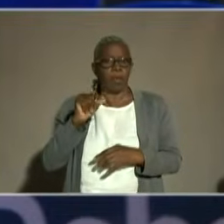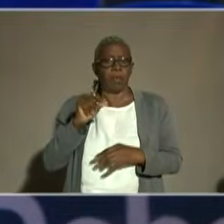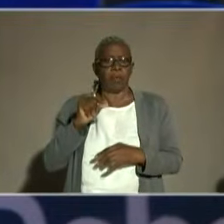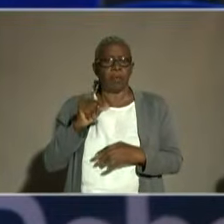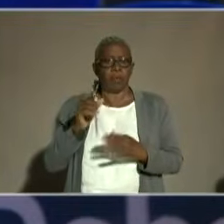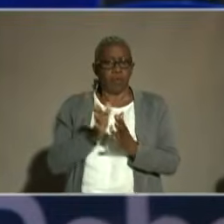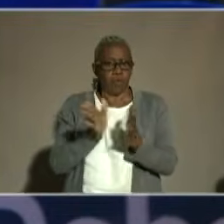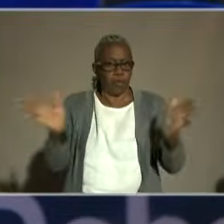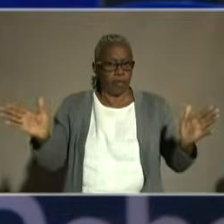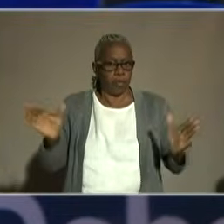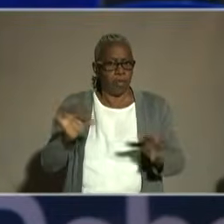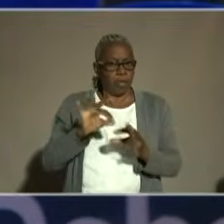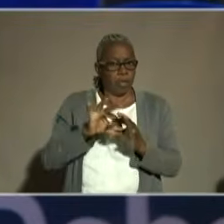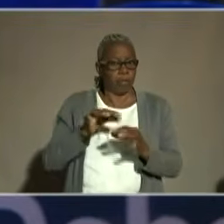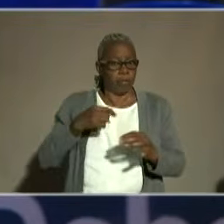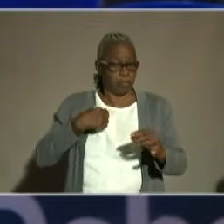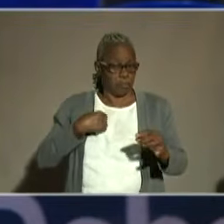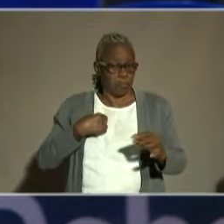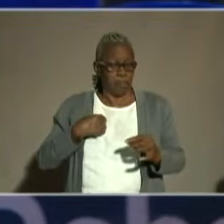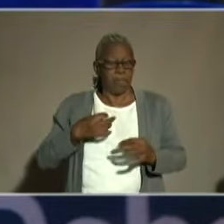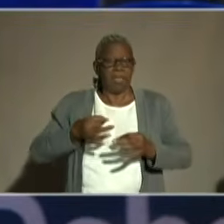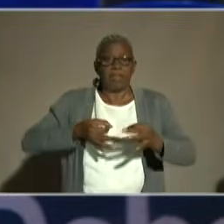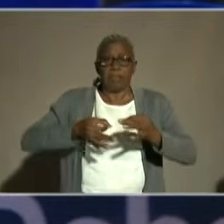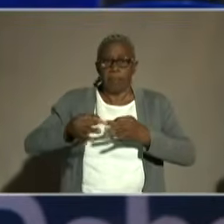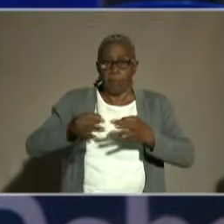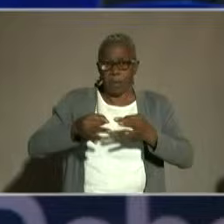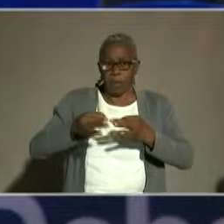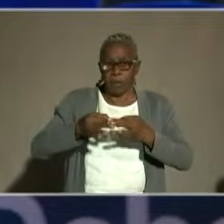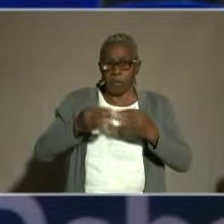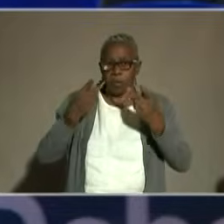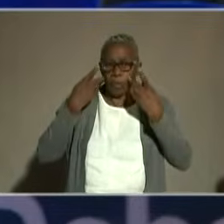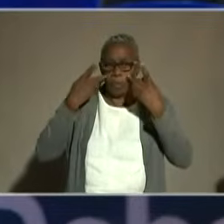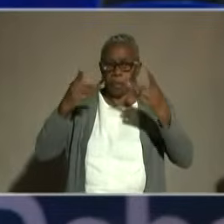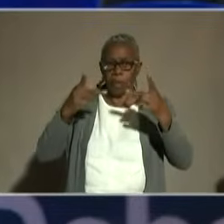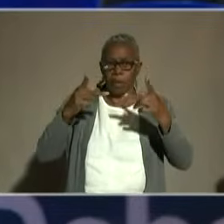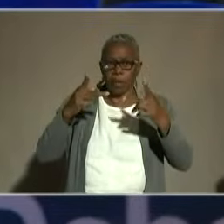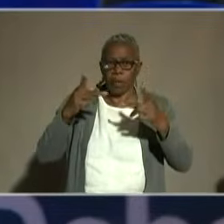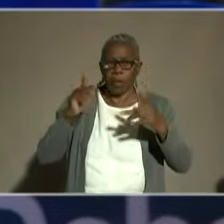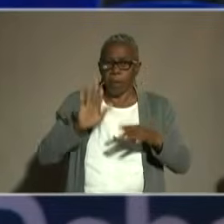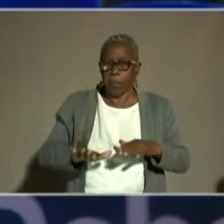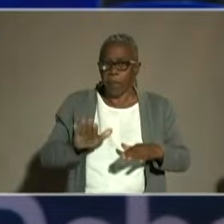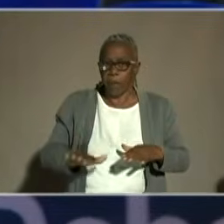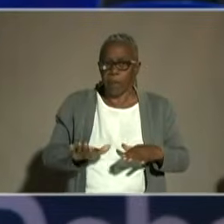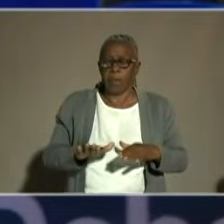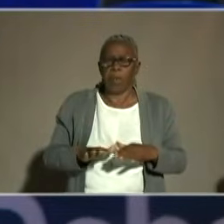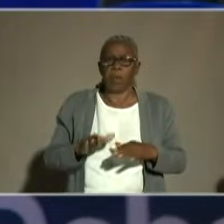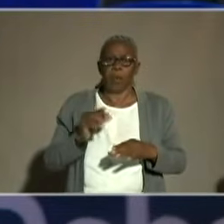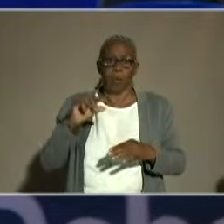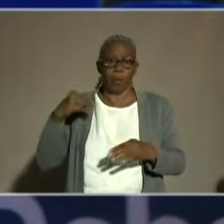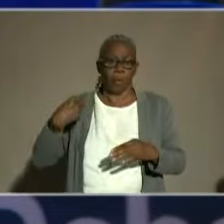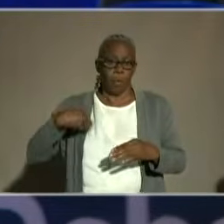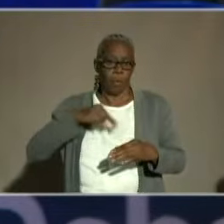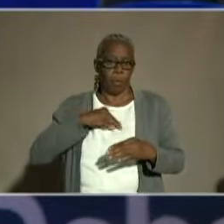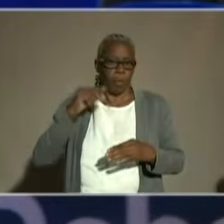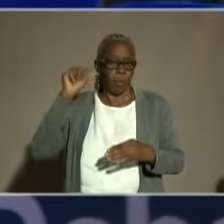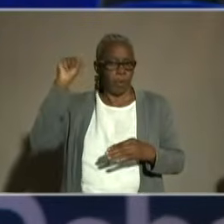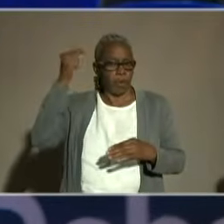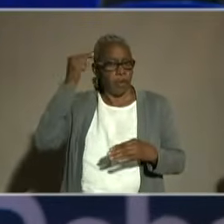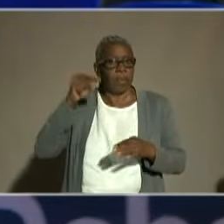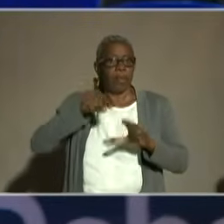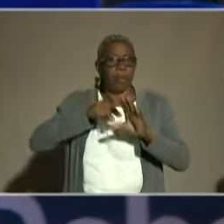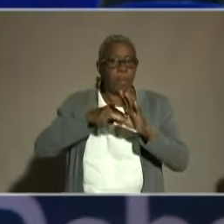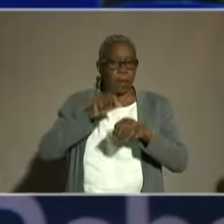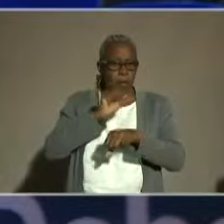I explained to the public in Parliament that our government actually started work on fixed election